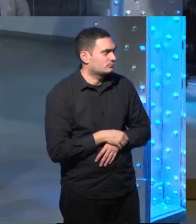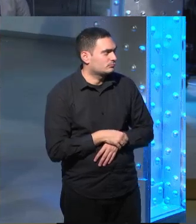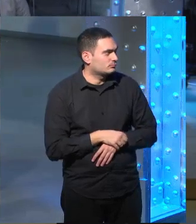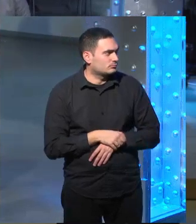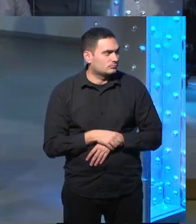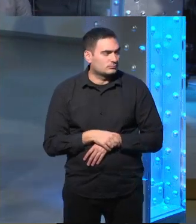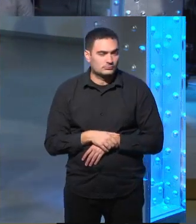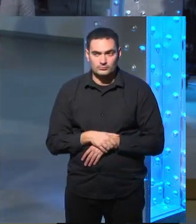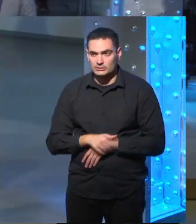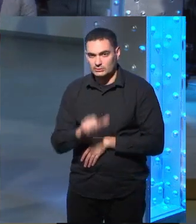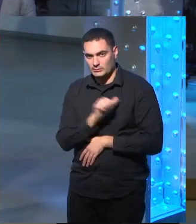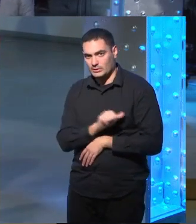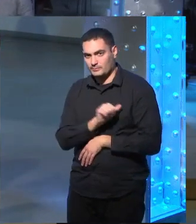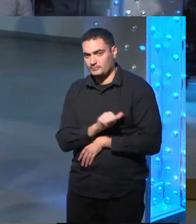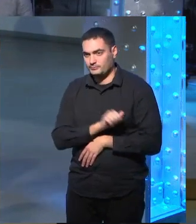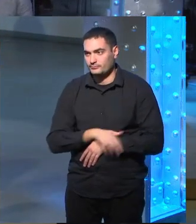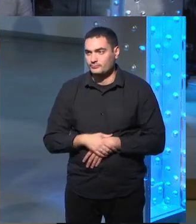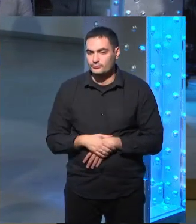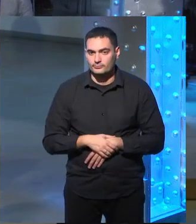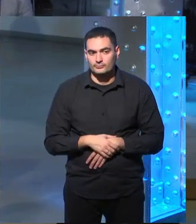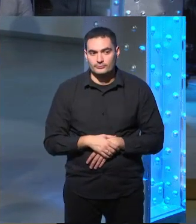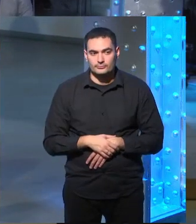as a conclusion.